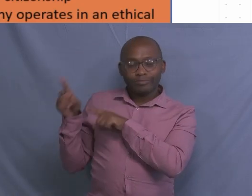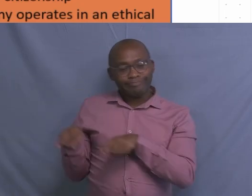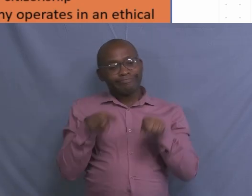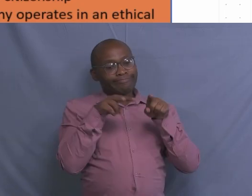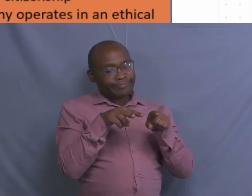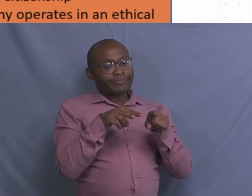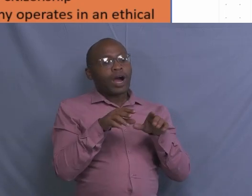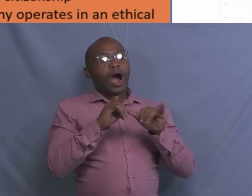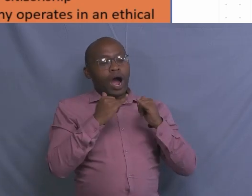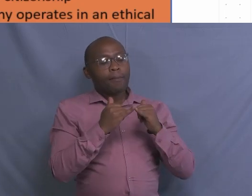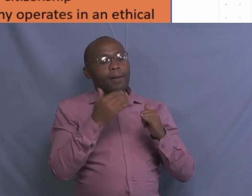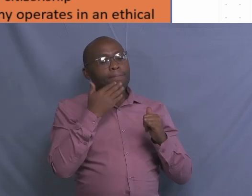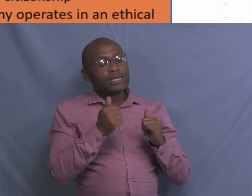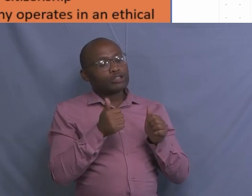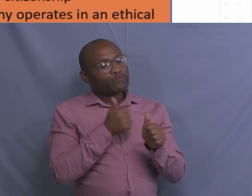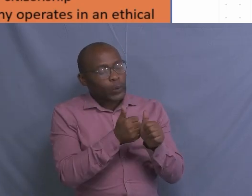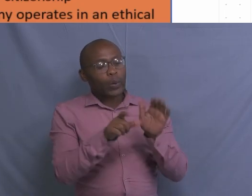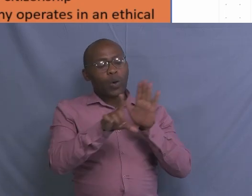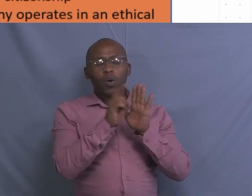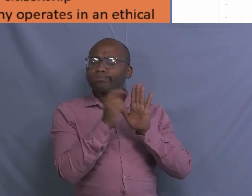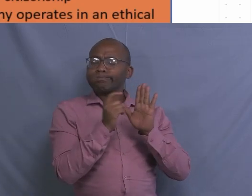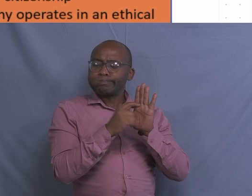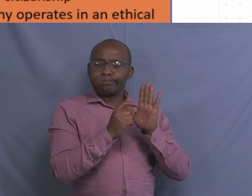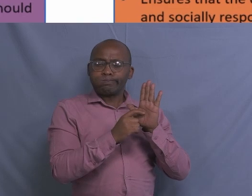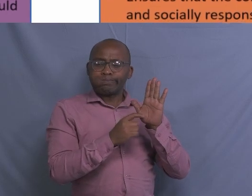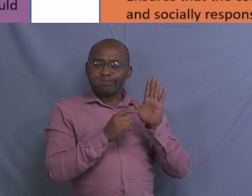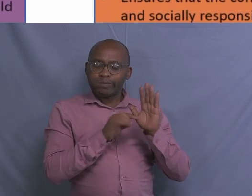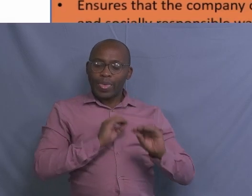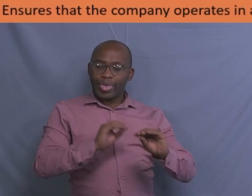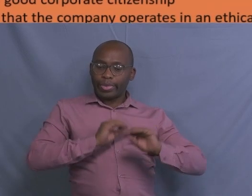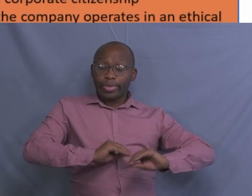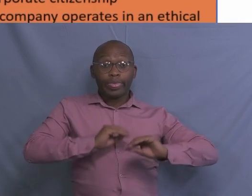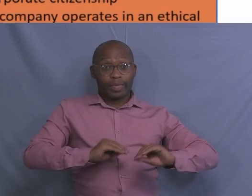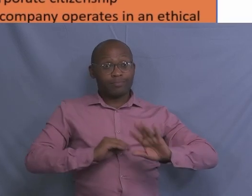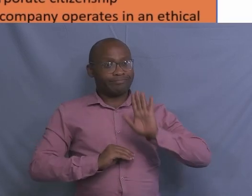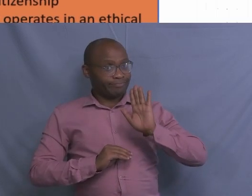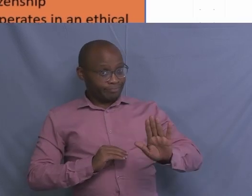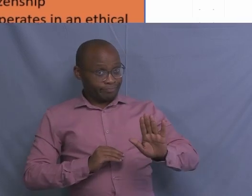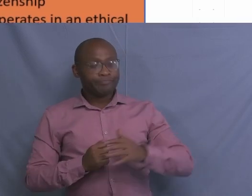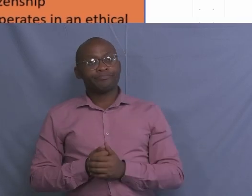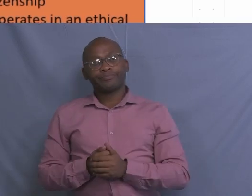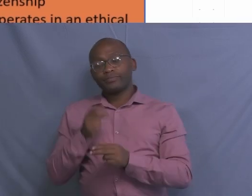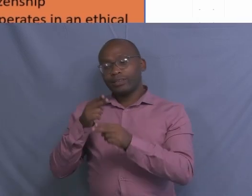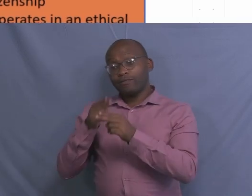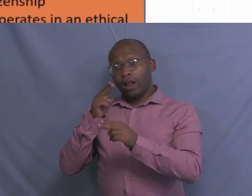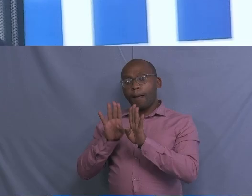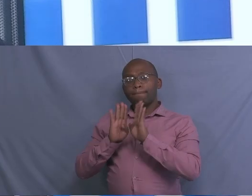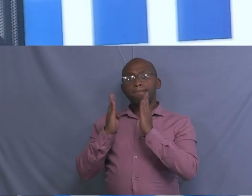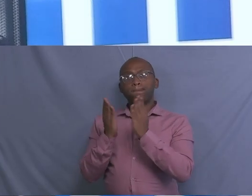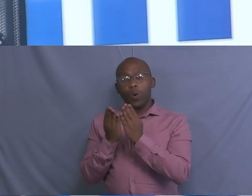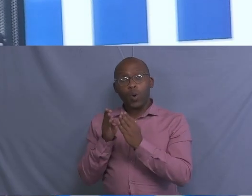company is in compliance with all the environmental laws and regulations. Then the final board committee is the social and ethics